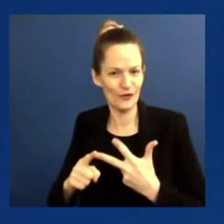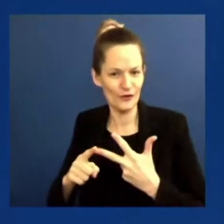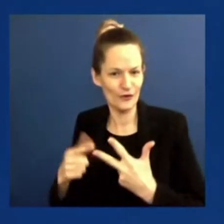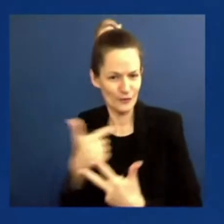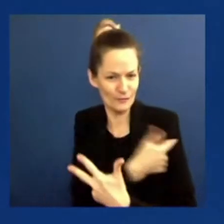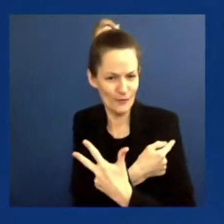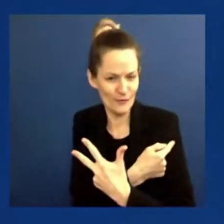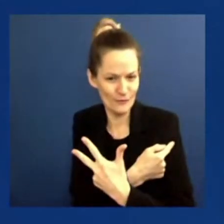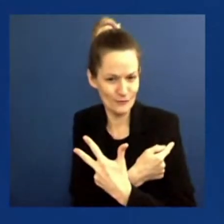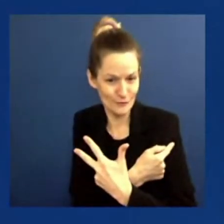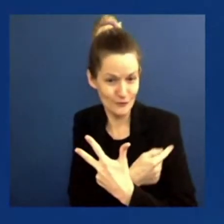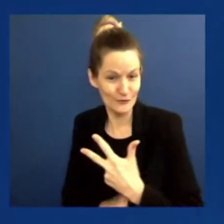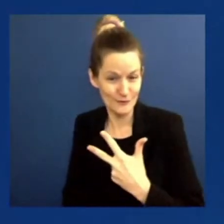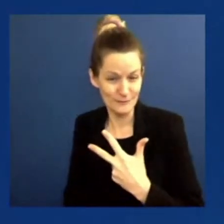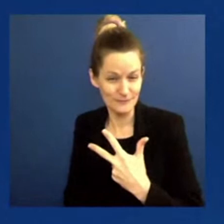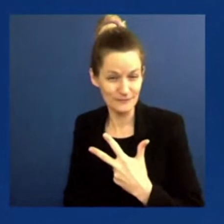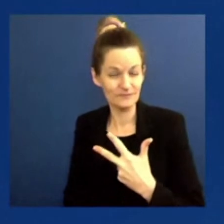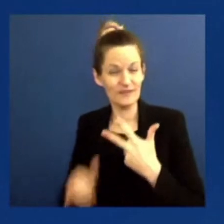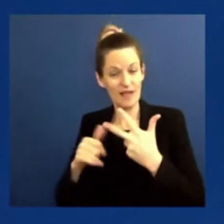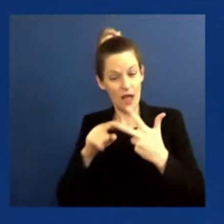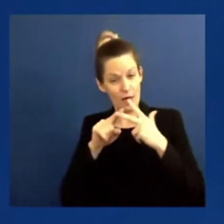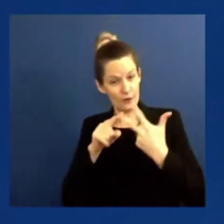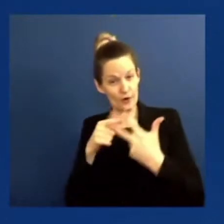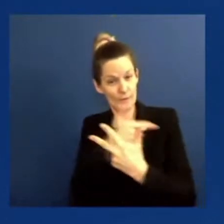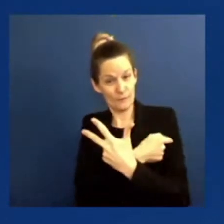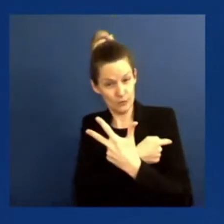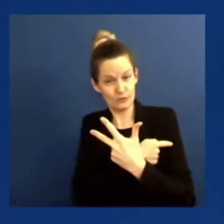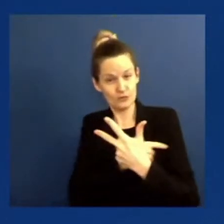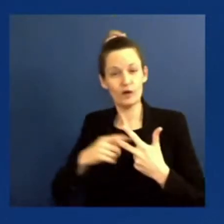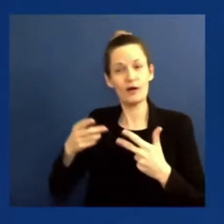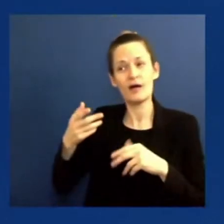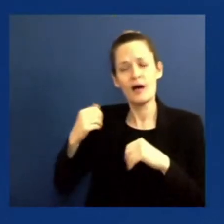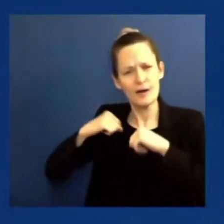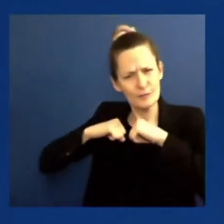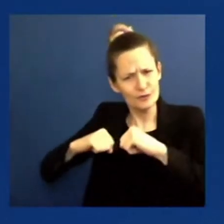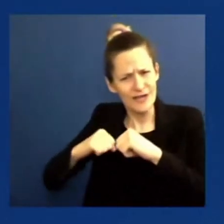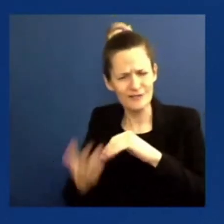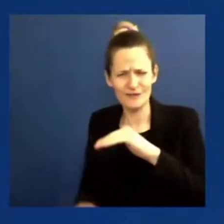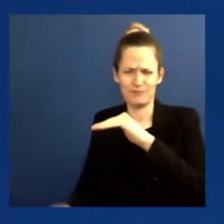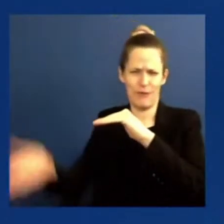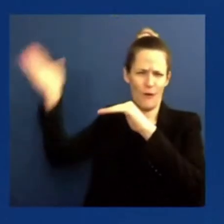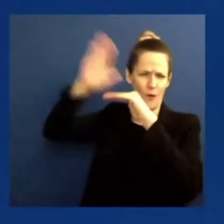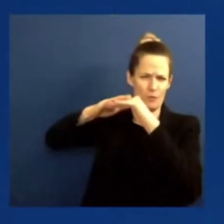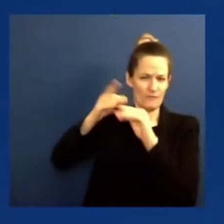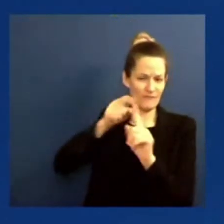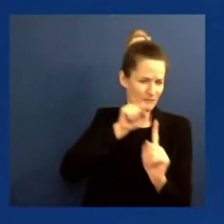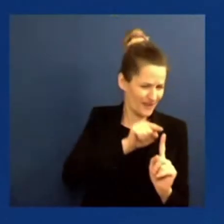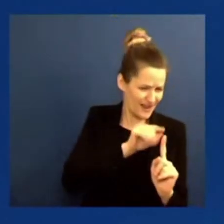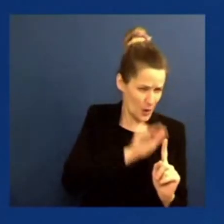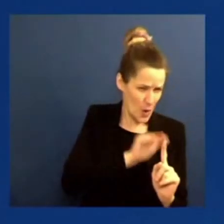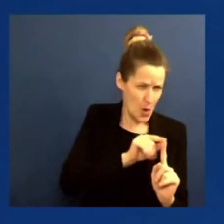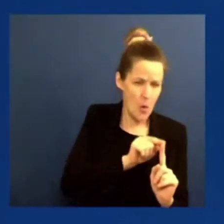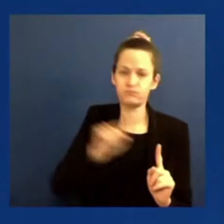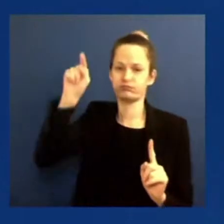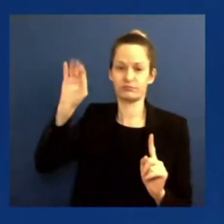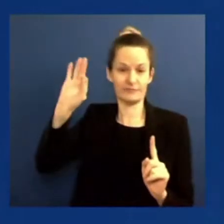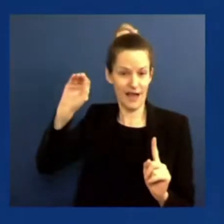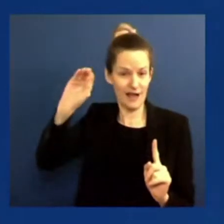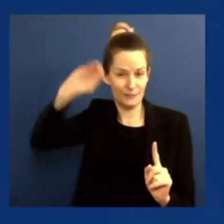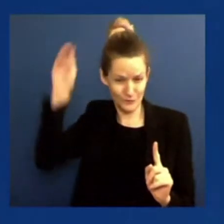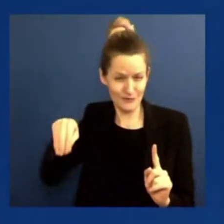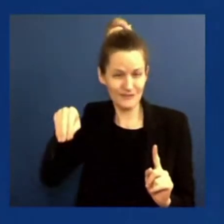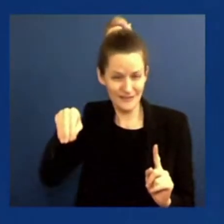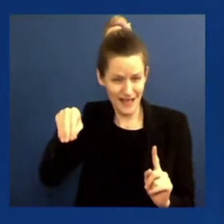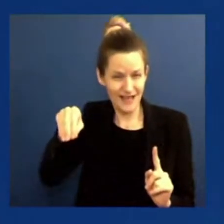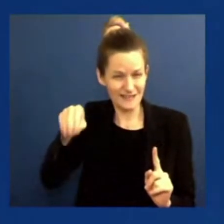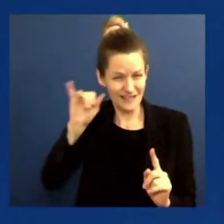to 90%, nearly matching the effectiveness against the Delta variant and even higher than vaccine effectiveness after the